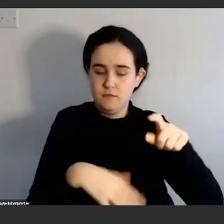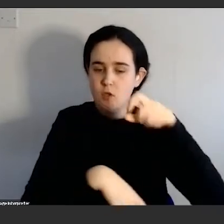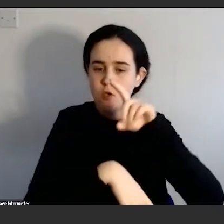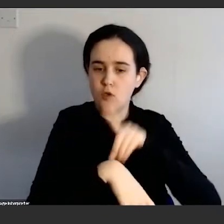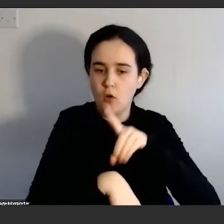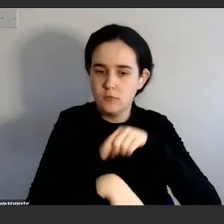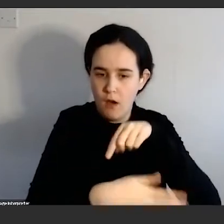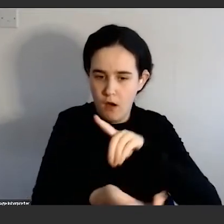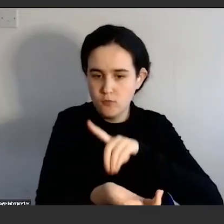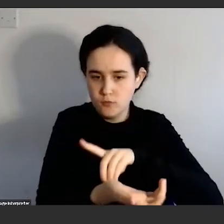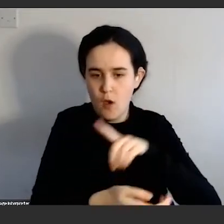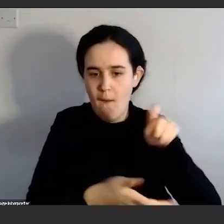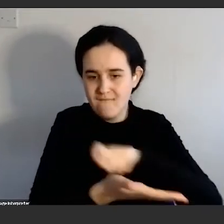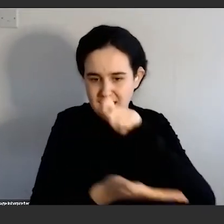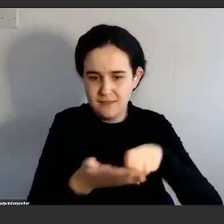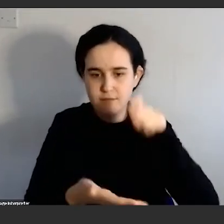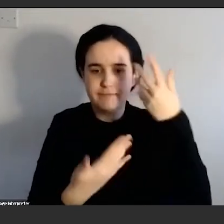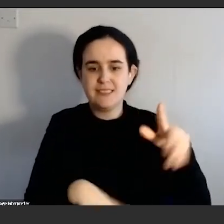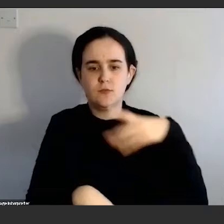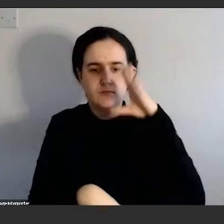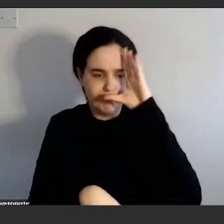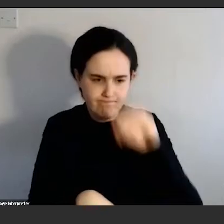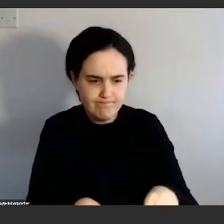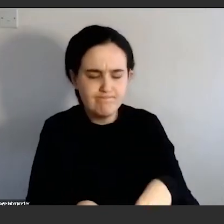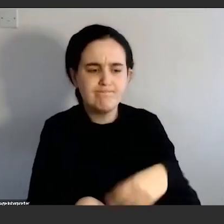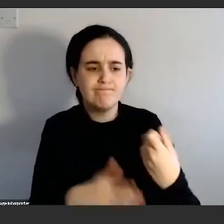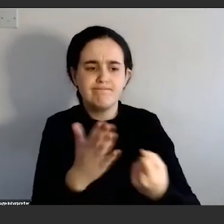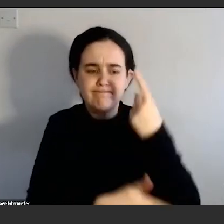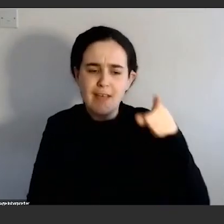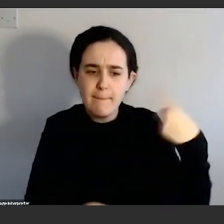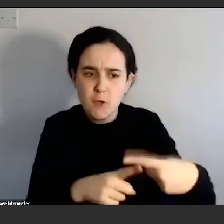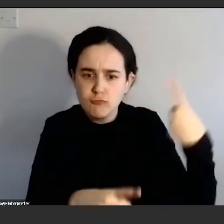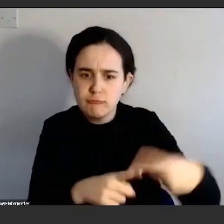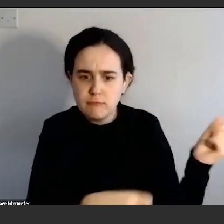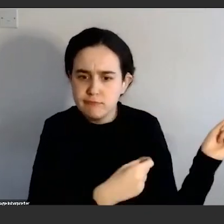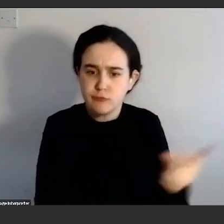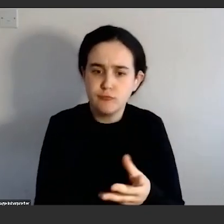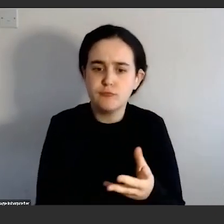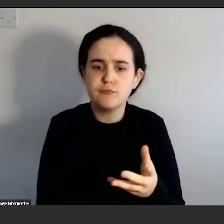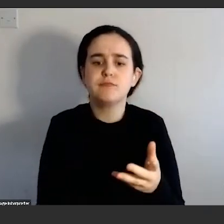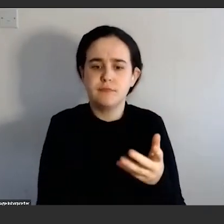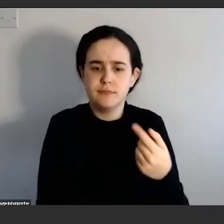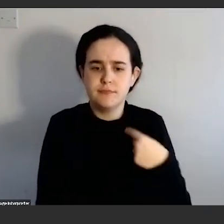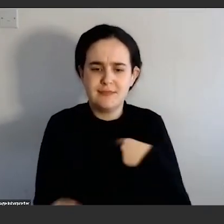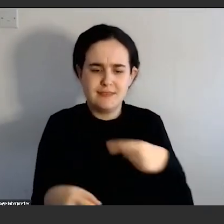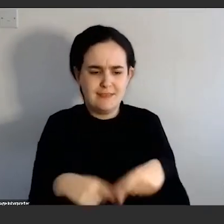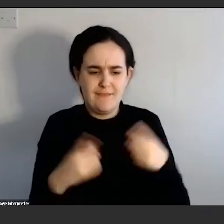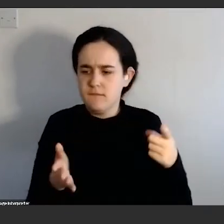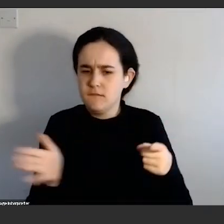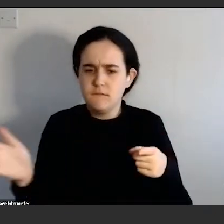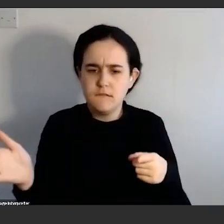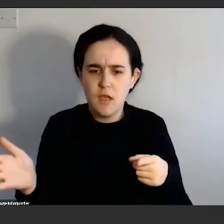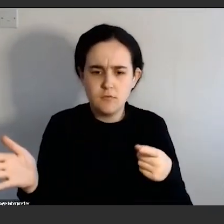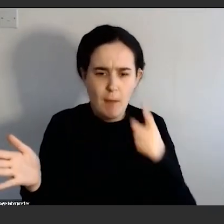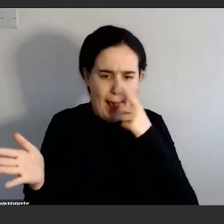viewed through the lens of madness versus not, actually sometimes having something